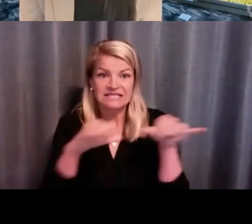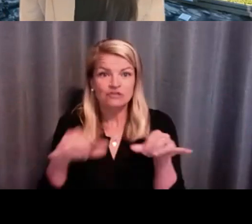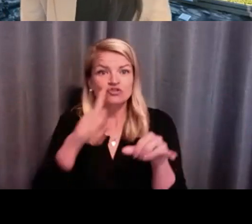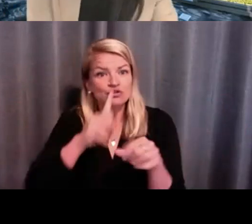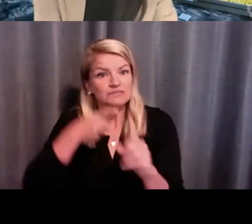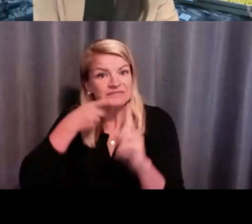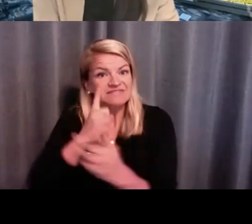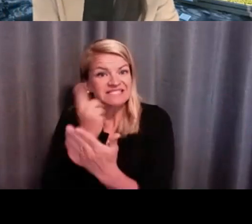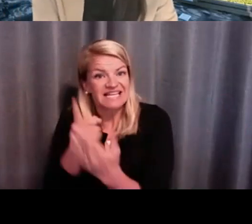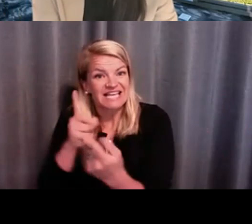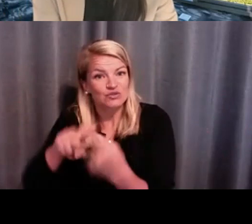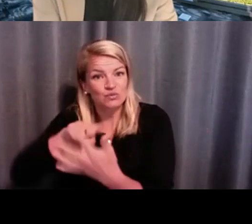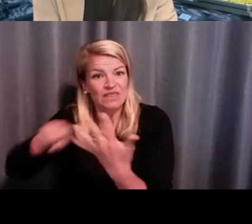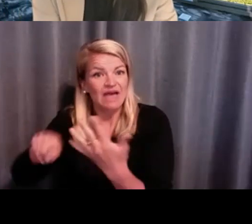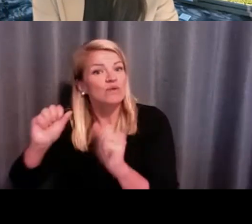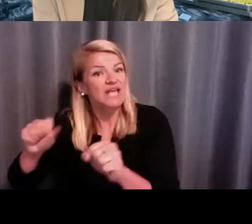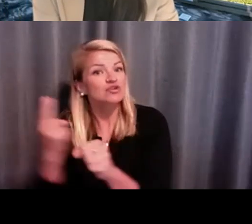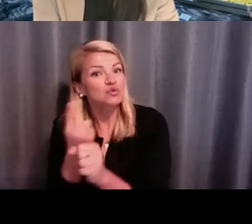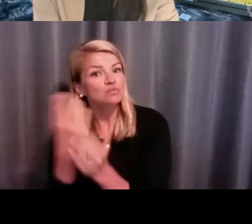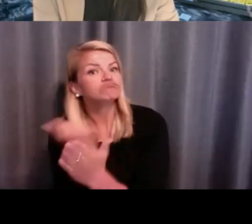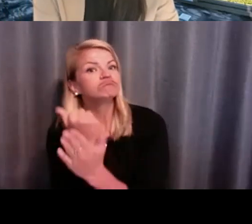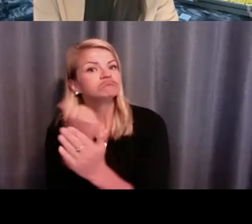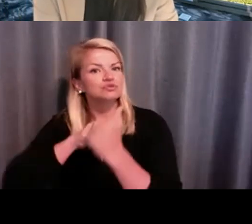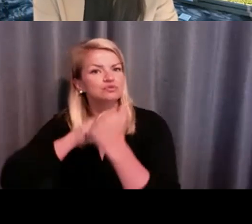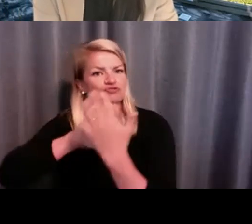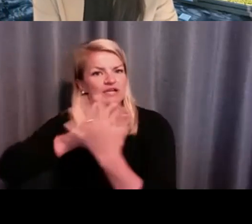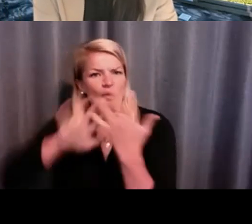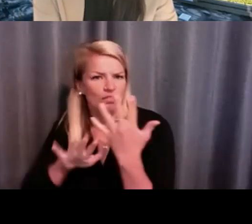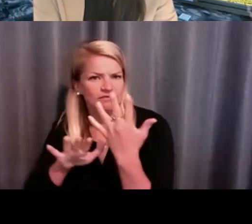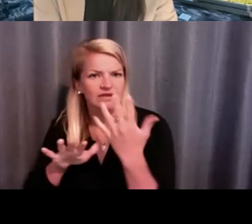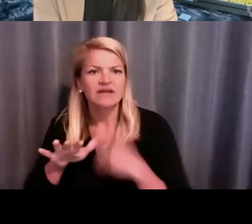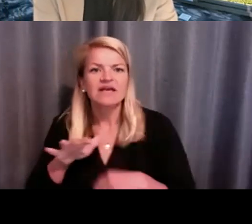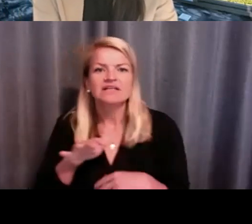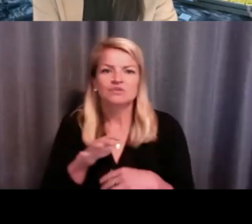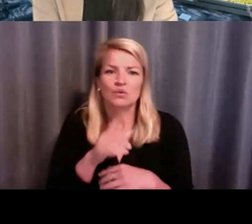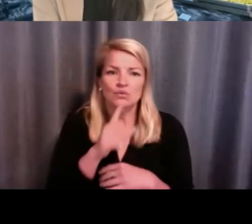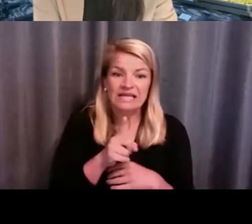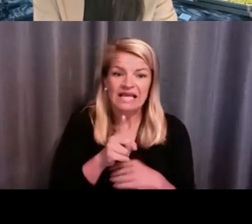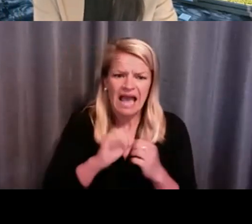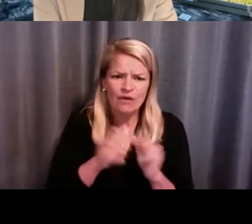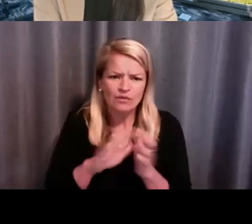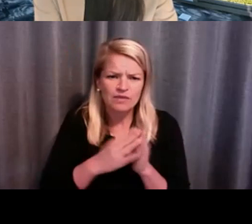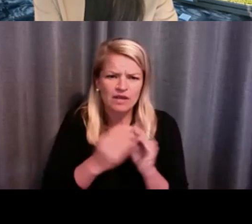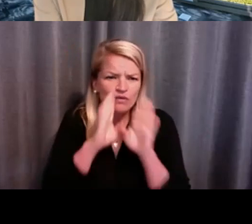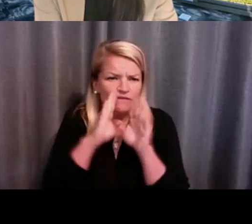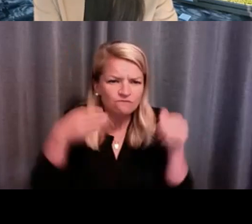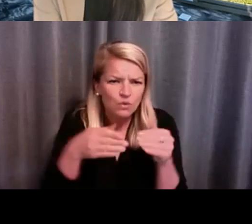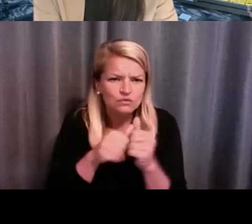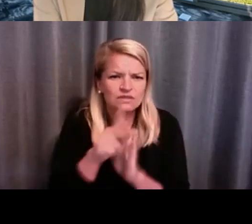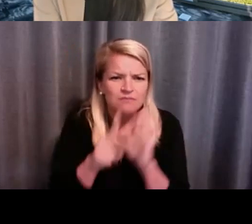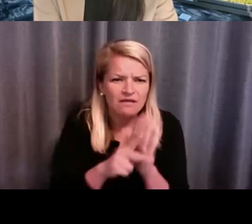can be very useful also to address the first question about how to strengthen the advocacy and the policy that we need to touch upon